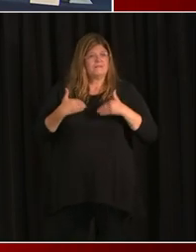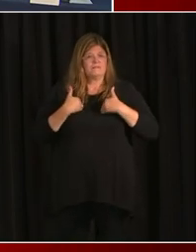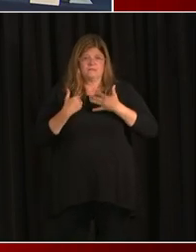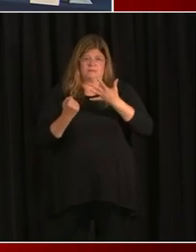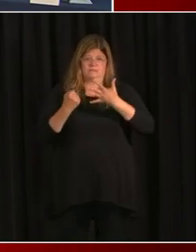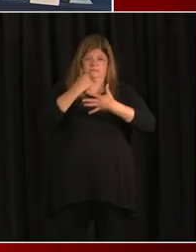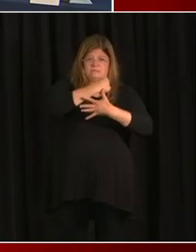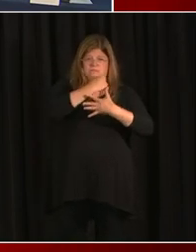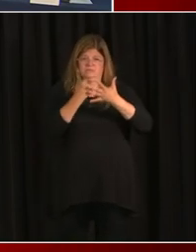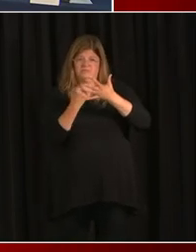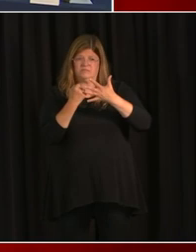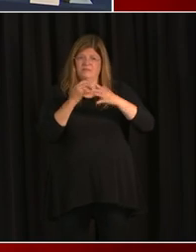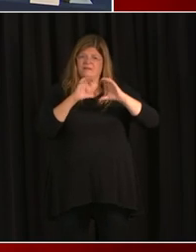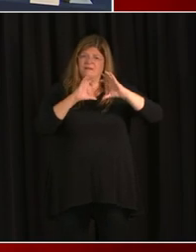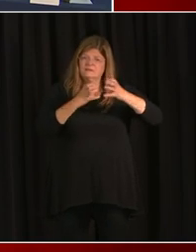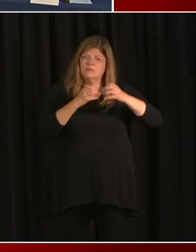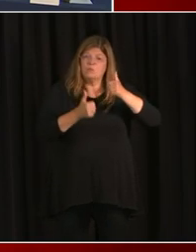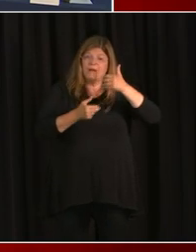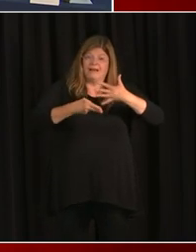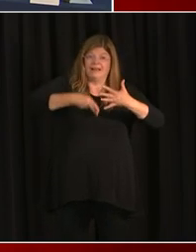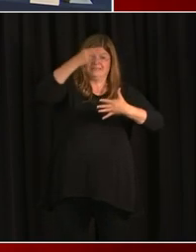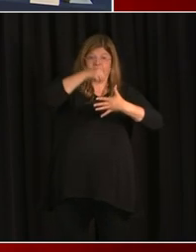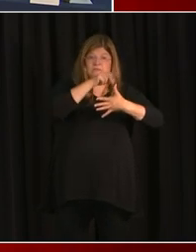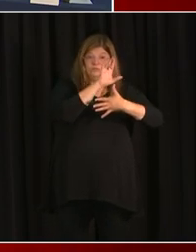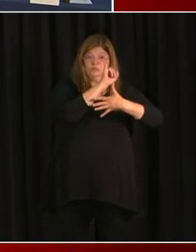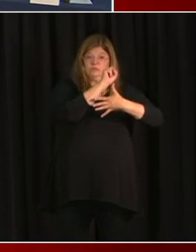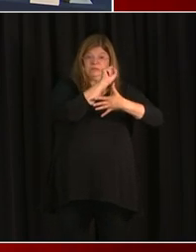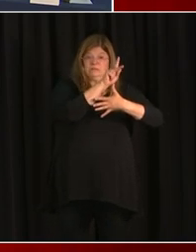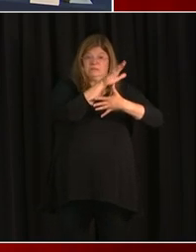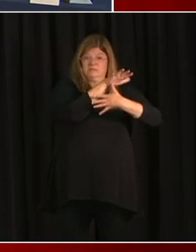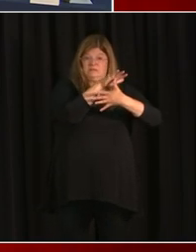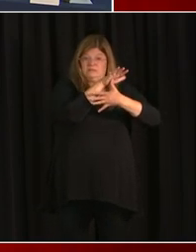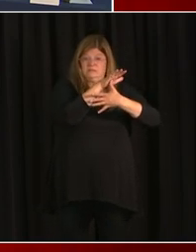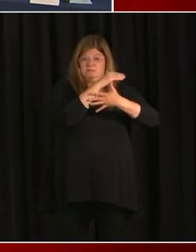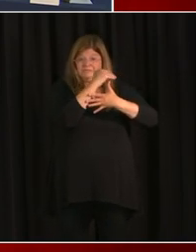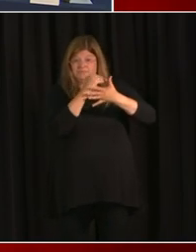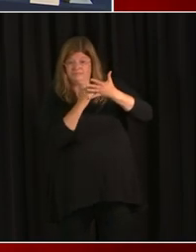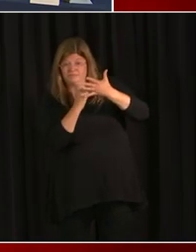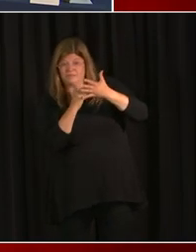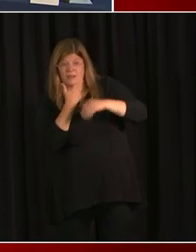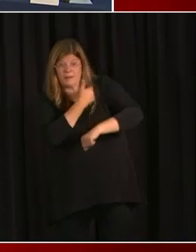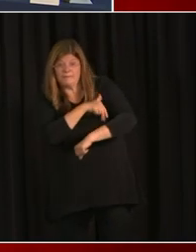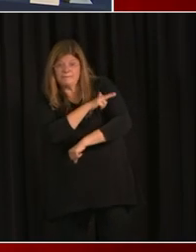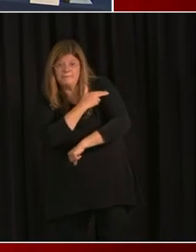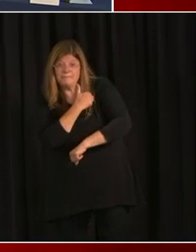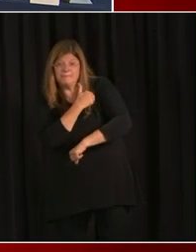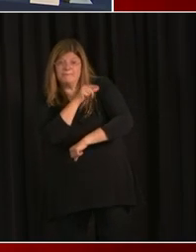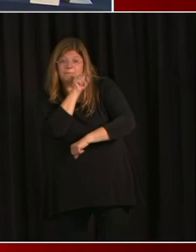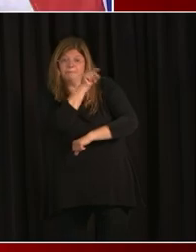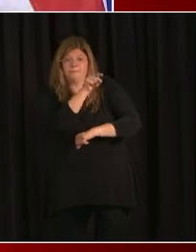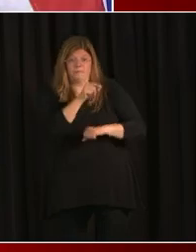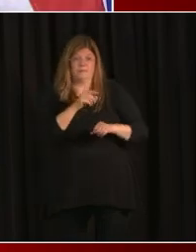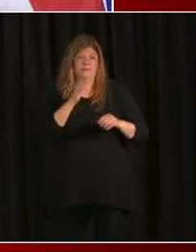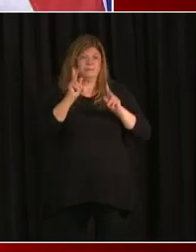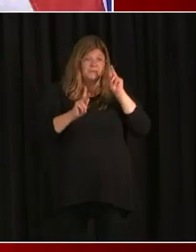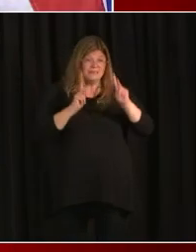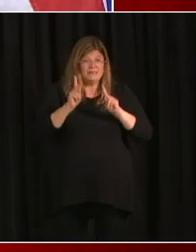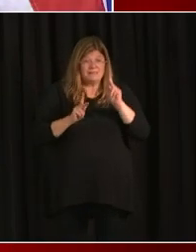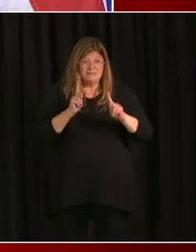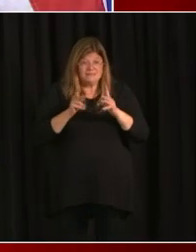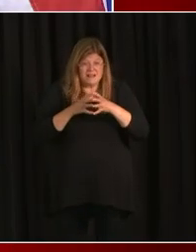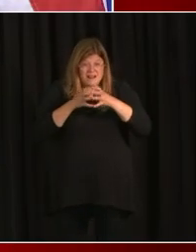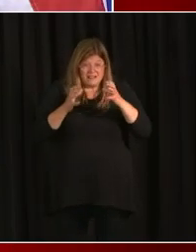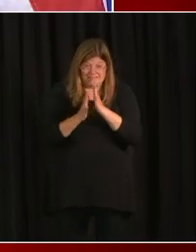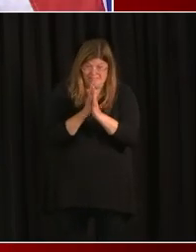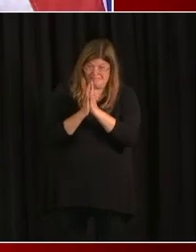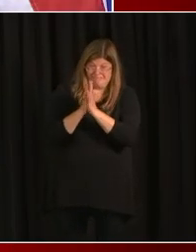groups that have the highest exposure, whether there be people in hospitals or people in congregate settings